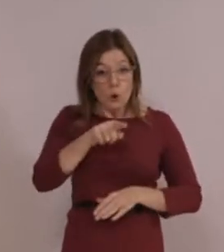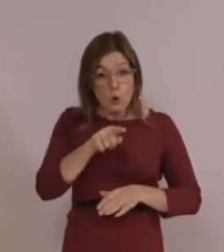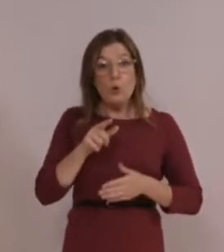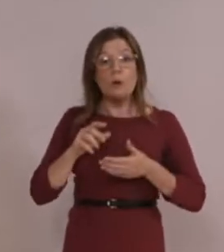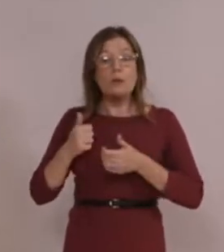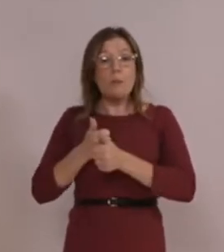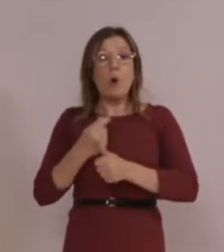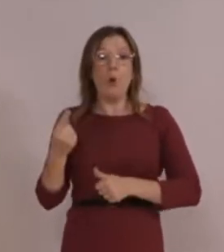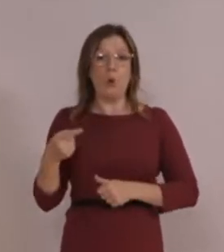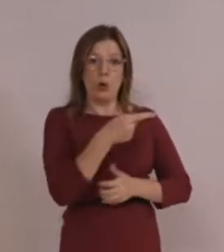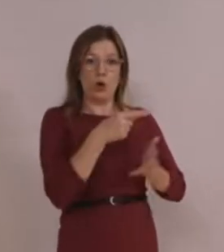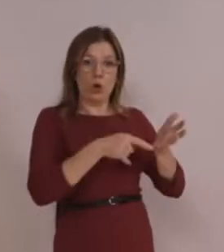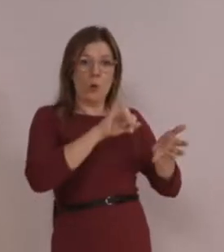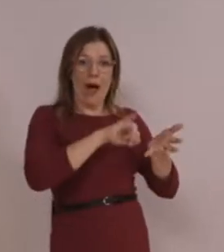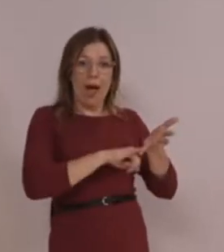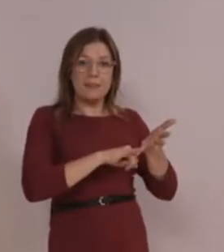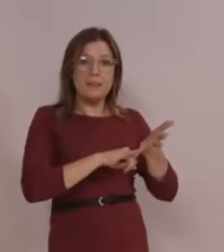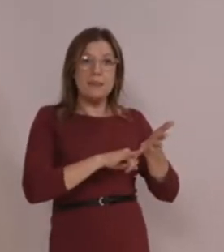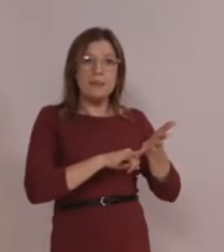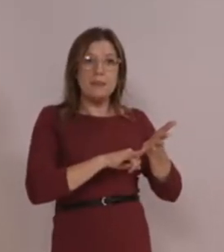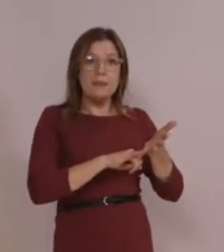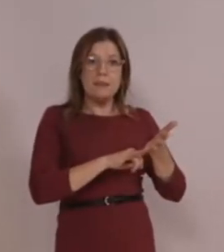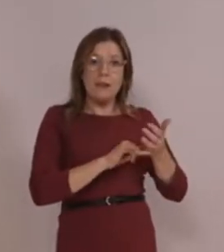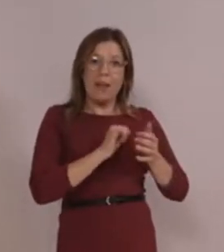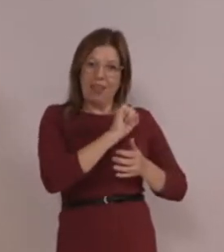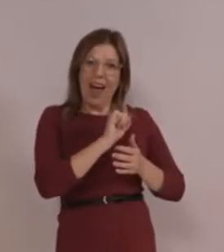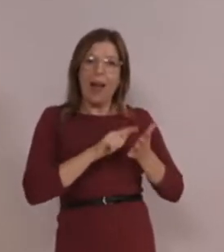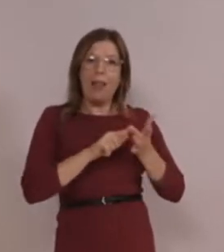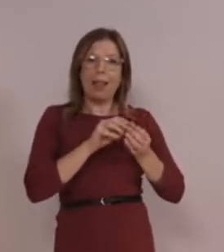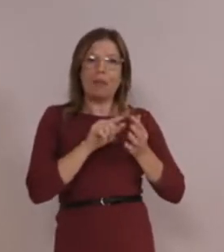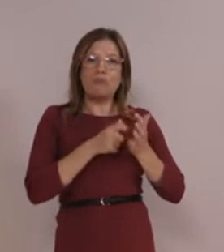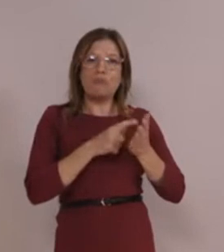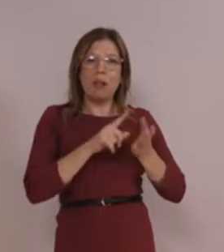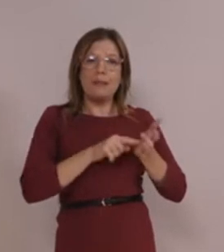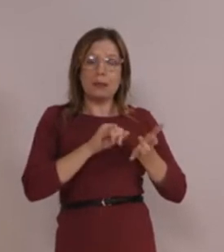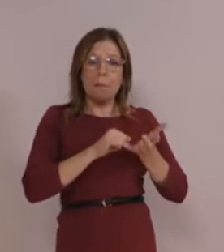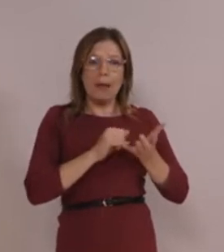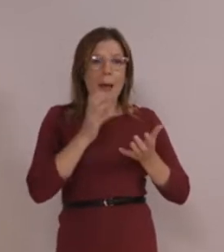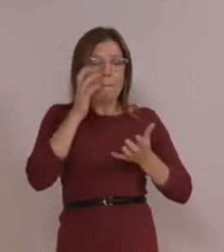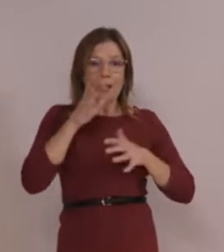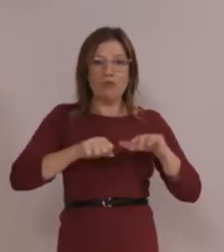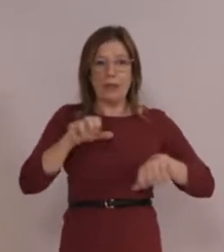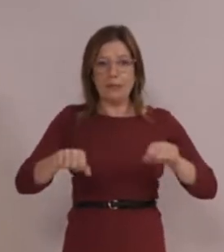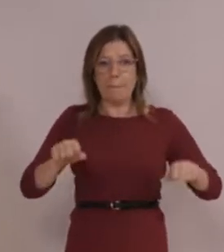United States. You are supporting neoliberalism. You are supporting imperialism.